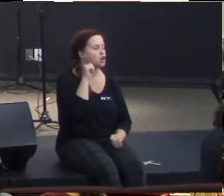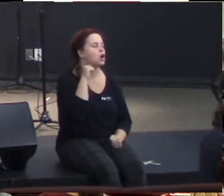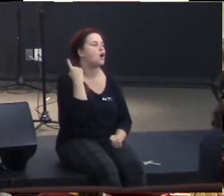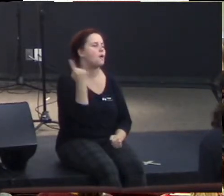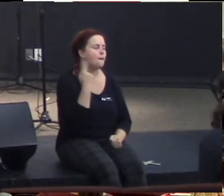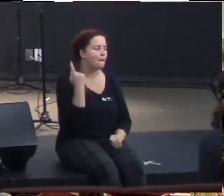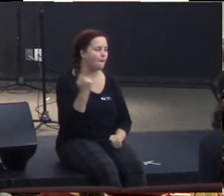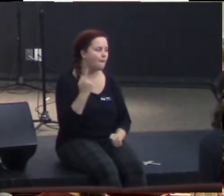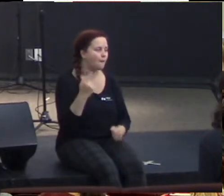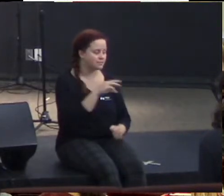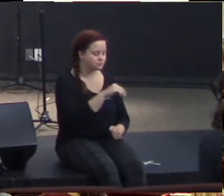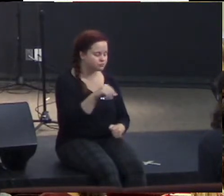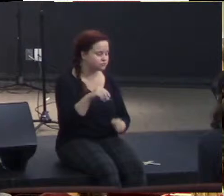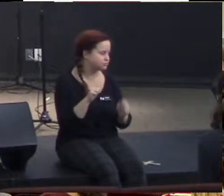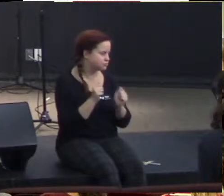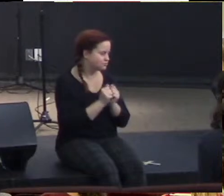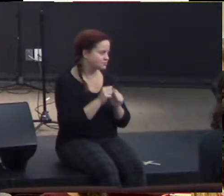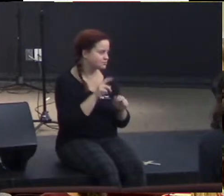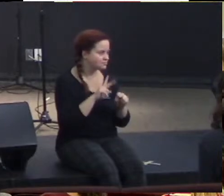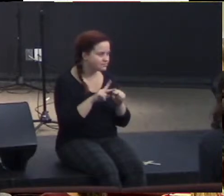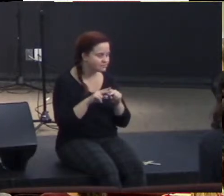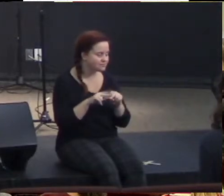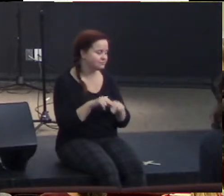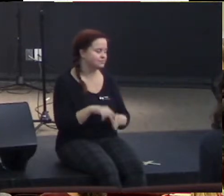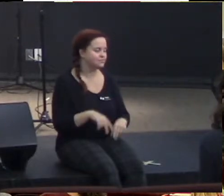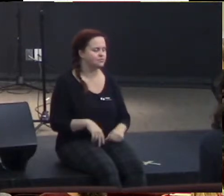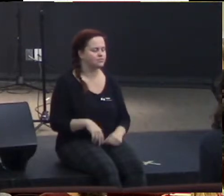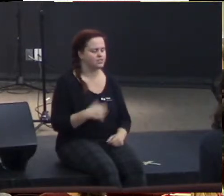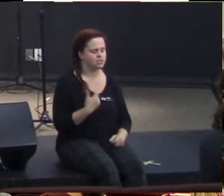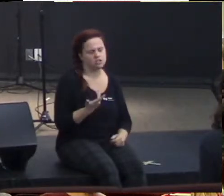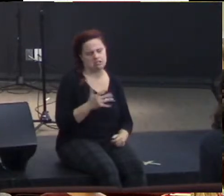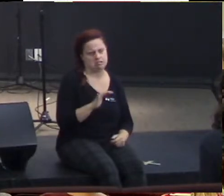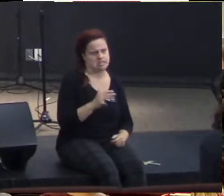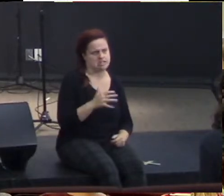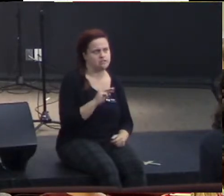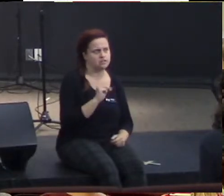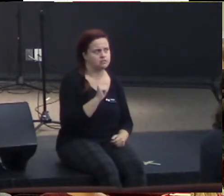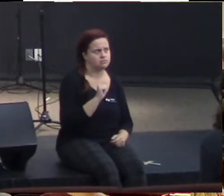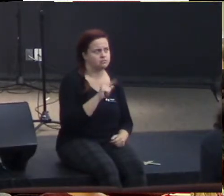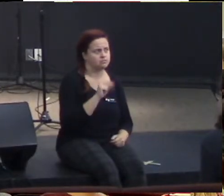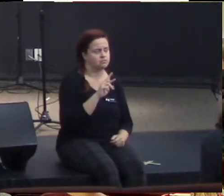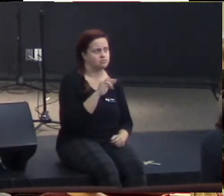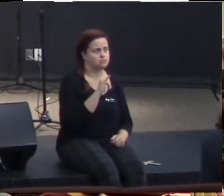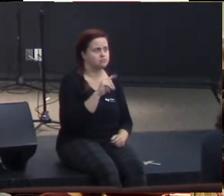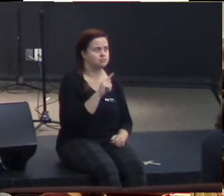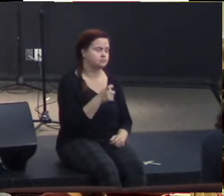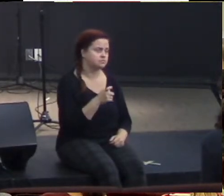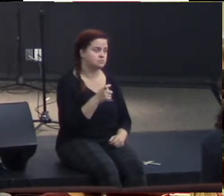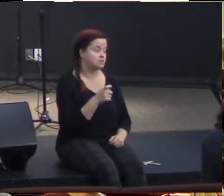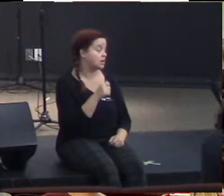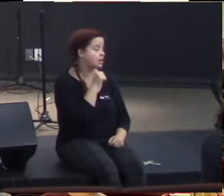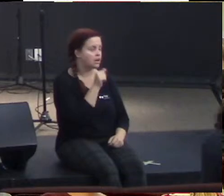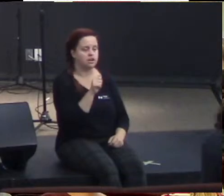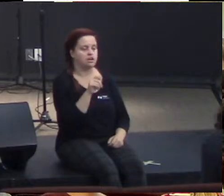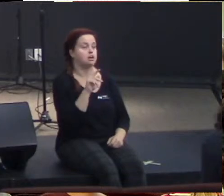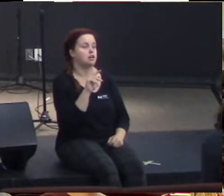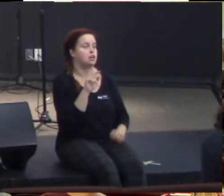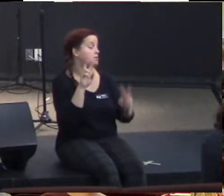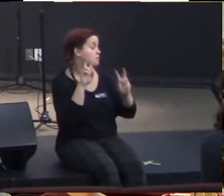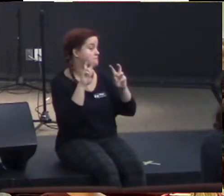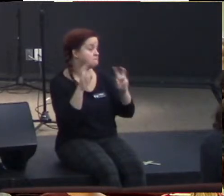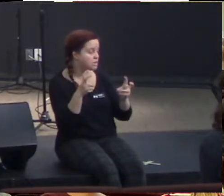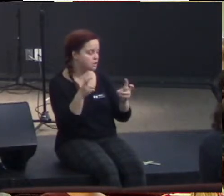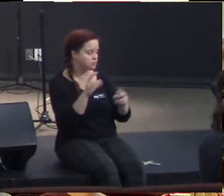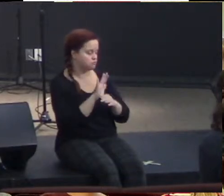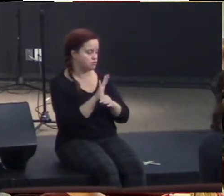amen. So there is a kind of a matrix, kind of a way, not the matrix, but a matrix, so a way of kind of